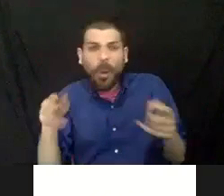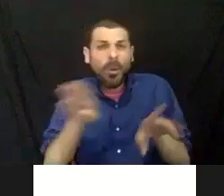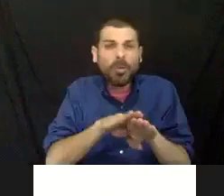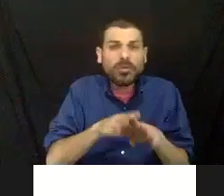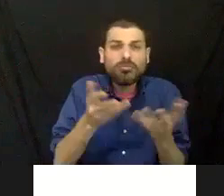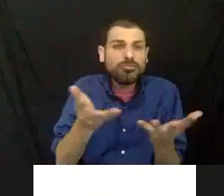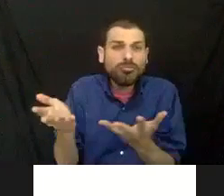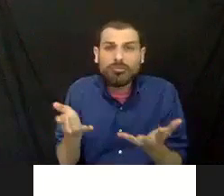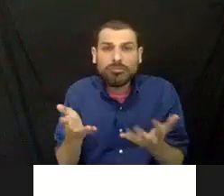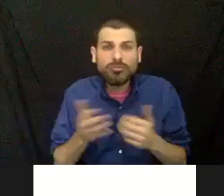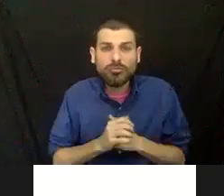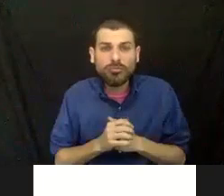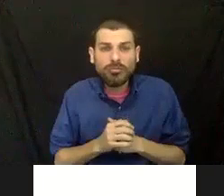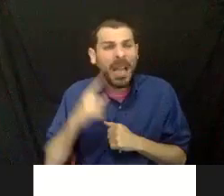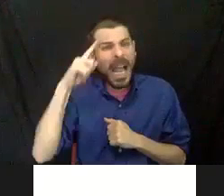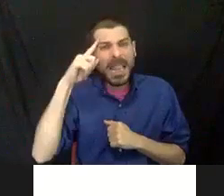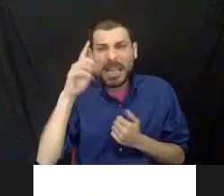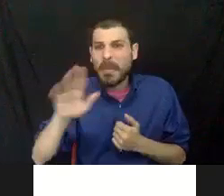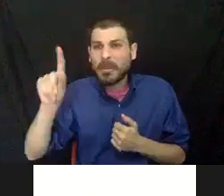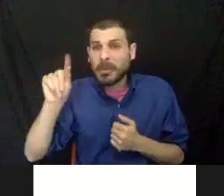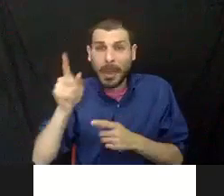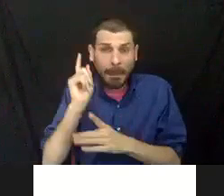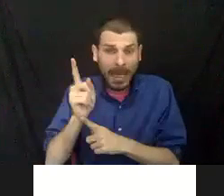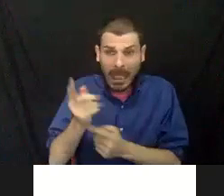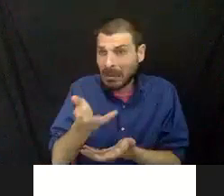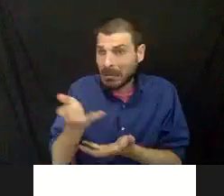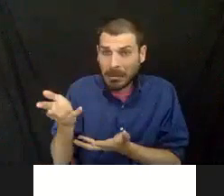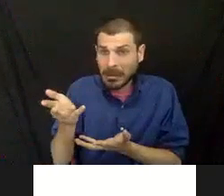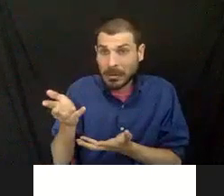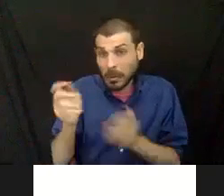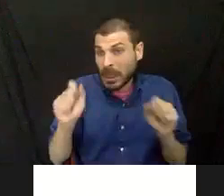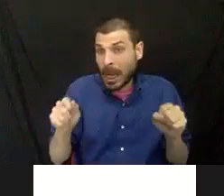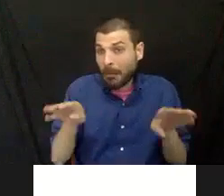But yeah, I think we've got 20 more minutes unless we end early.